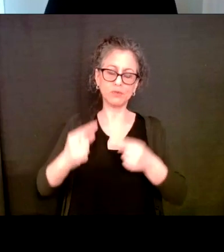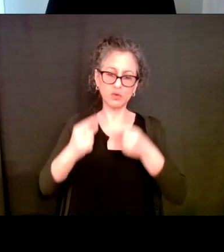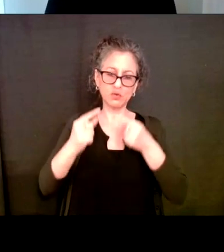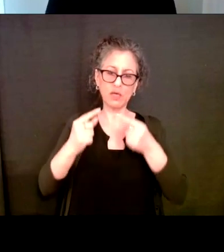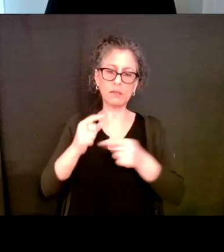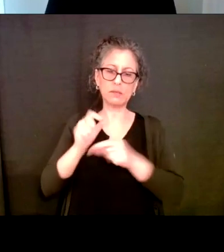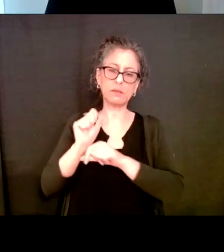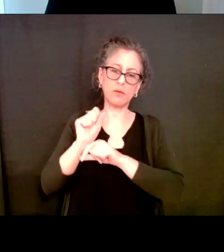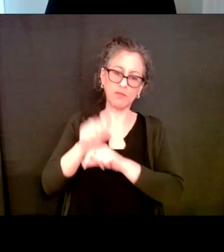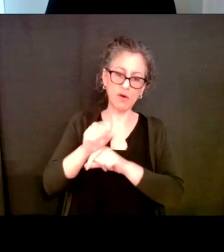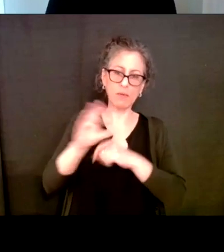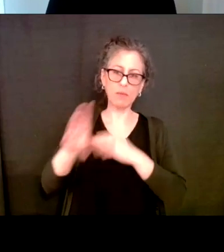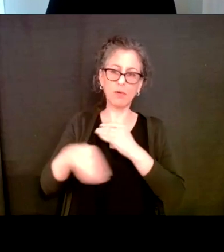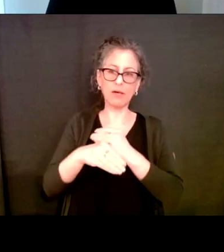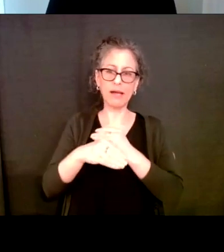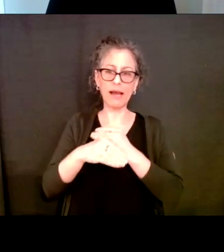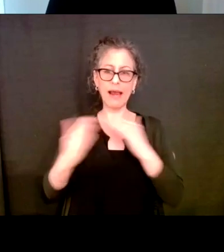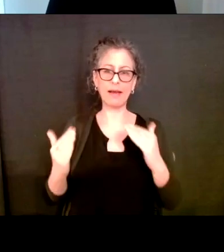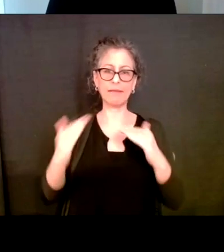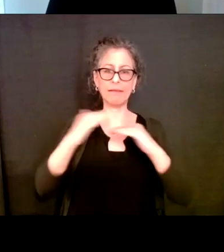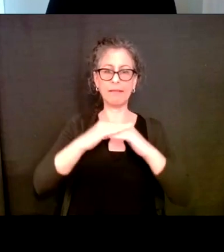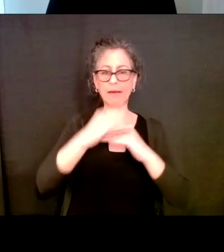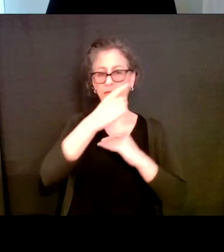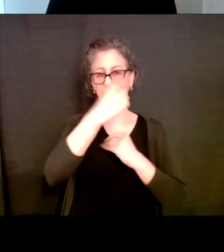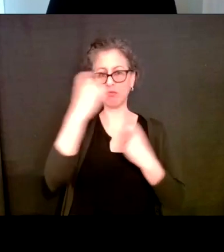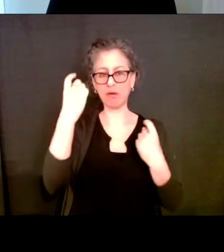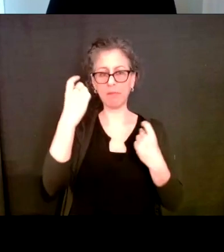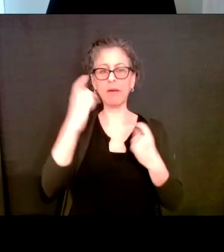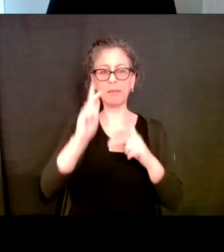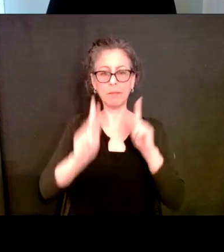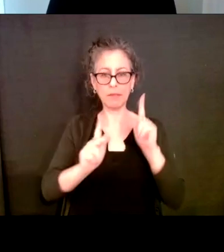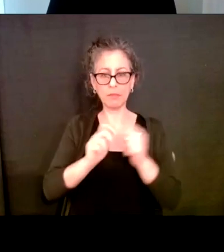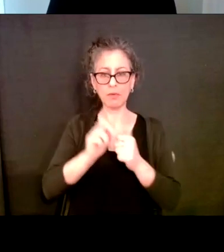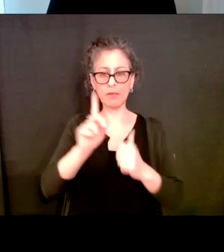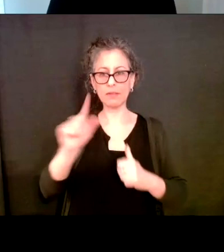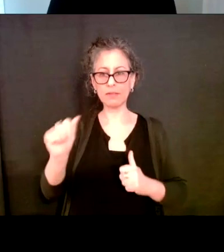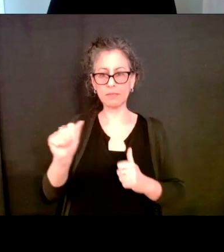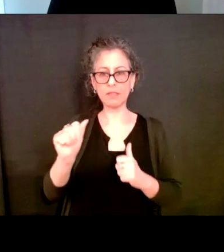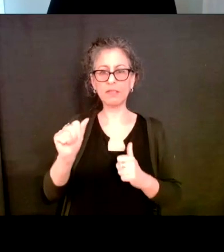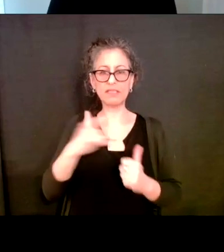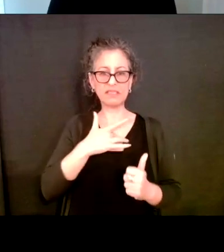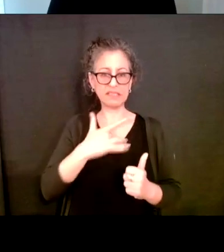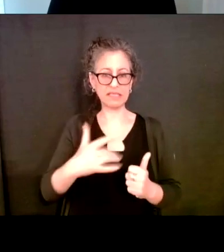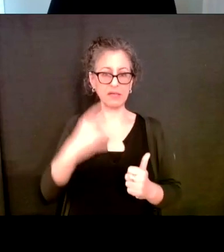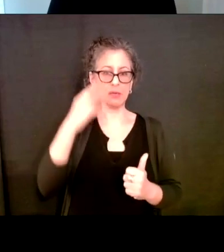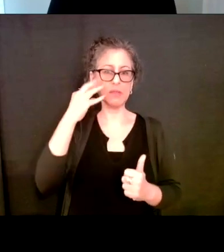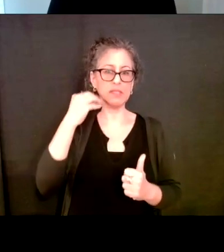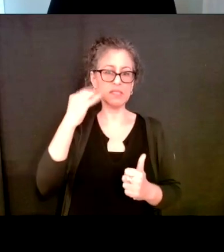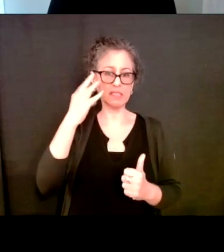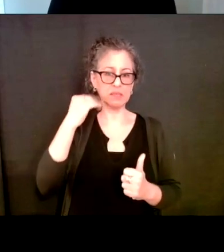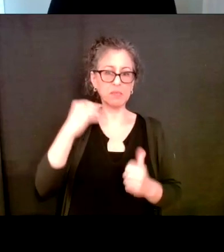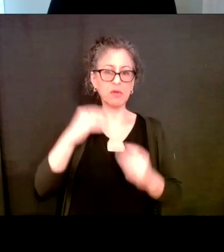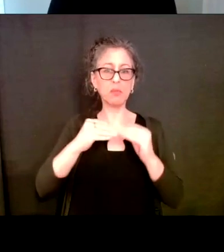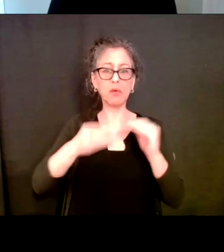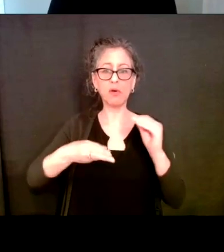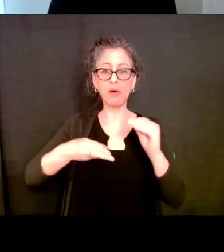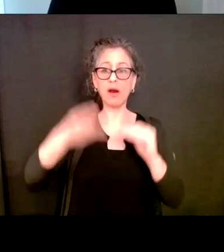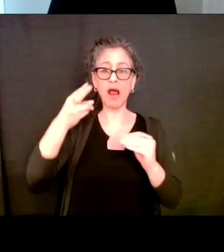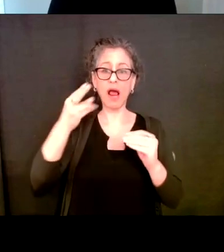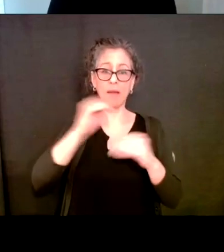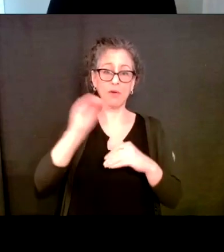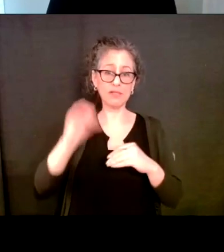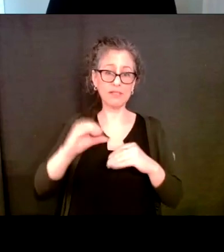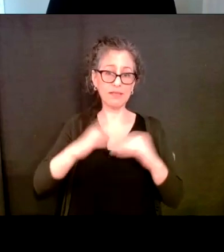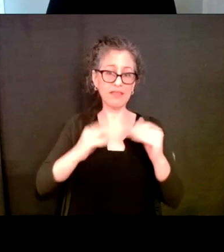that the layer of trauma that people with disabilities oftentimes experience at greater rates than the general